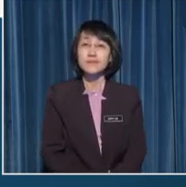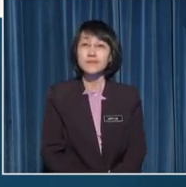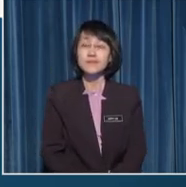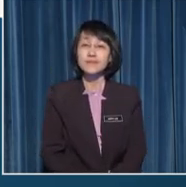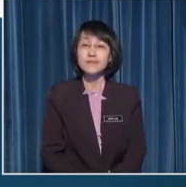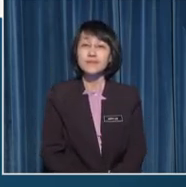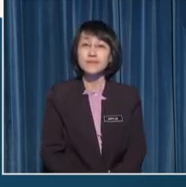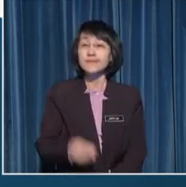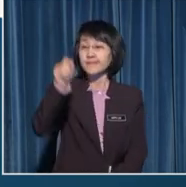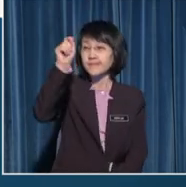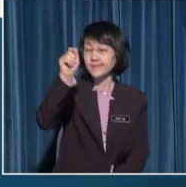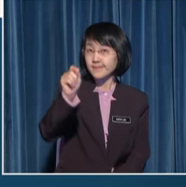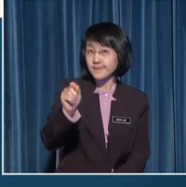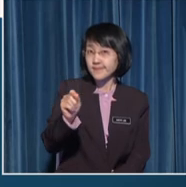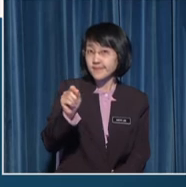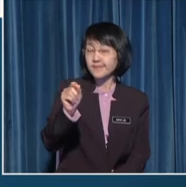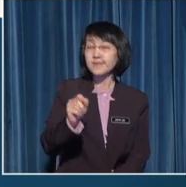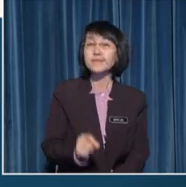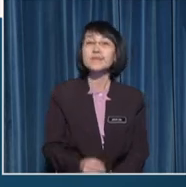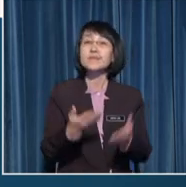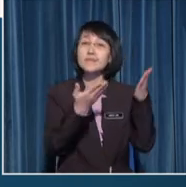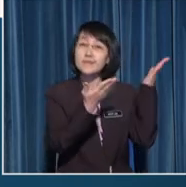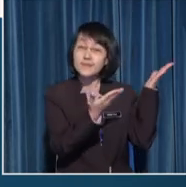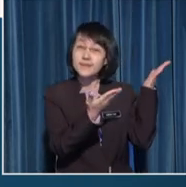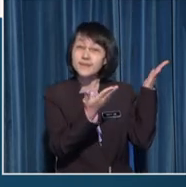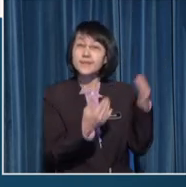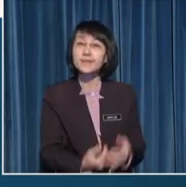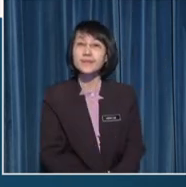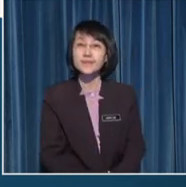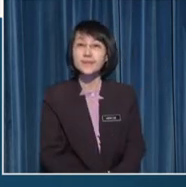Draw a tally for blue like this